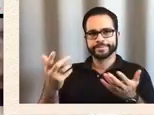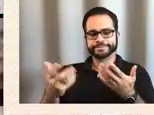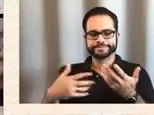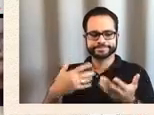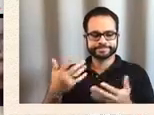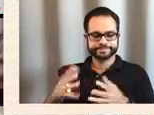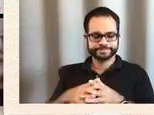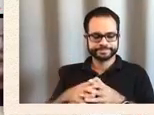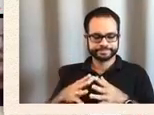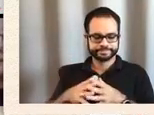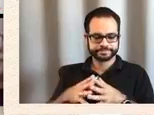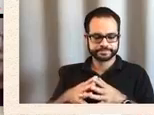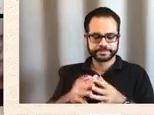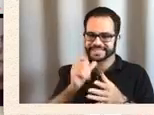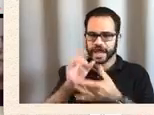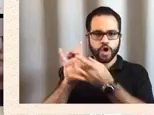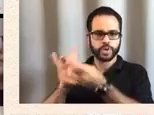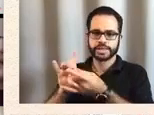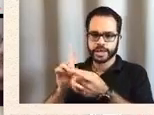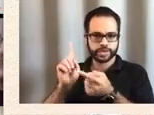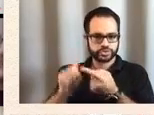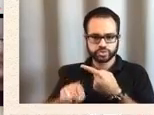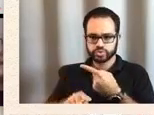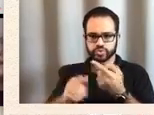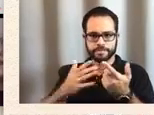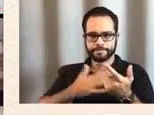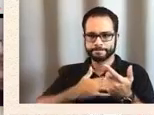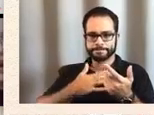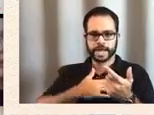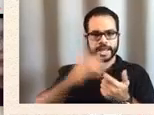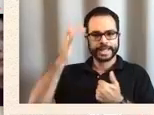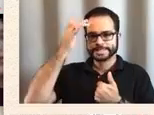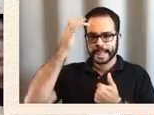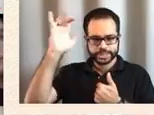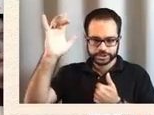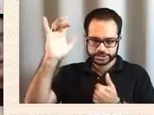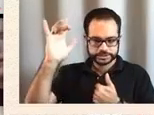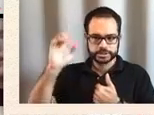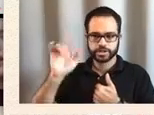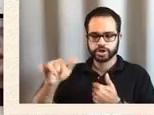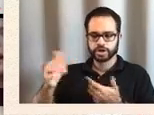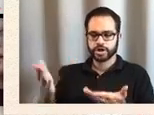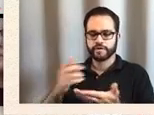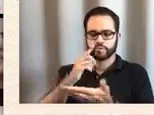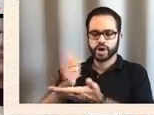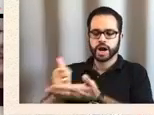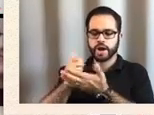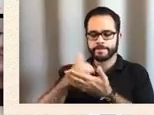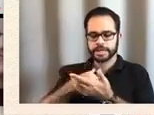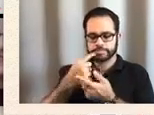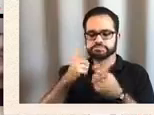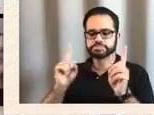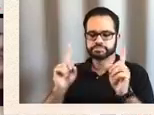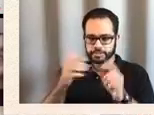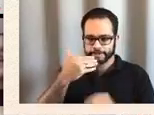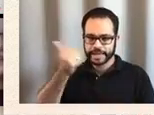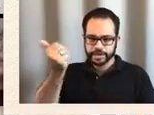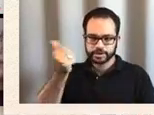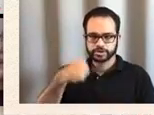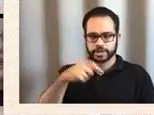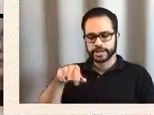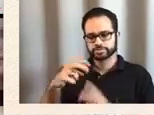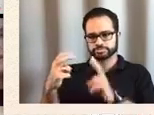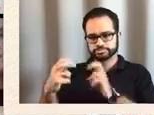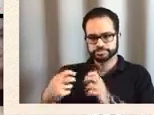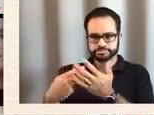they're not related in any way, shape, or form to my intelligence. They're to help me perform better. So I had to sit and explain that. And there